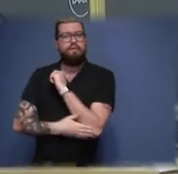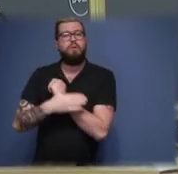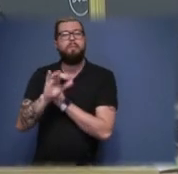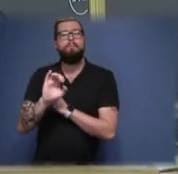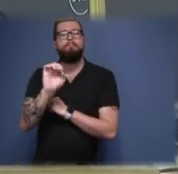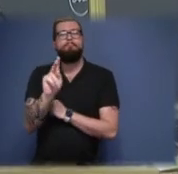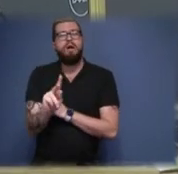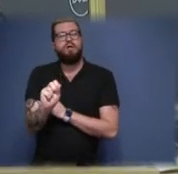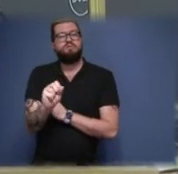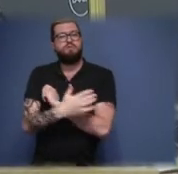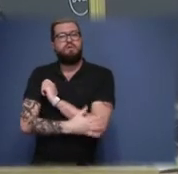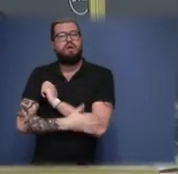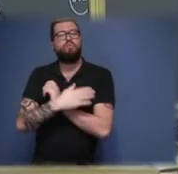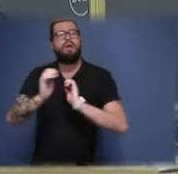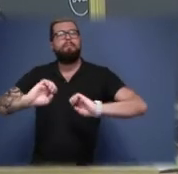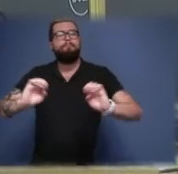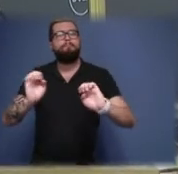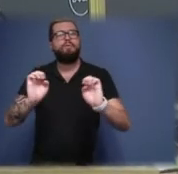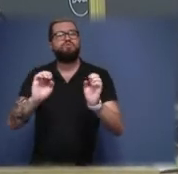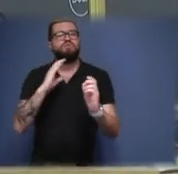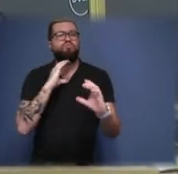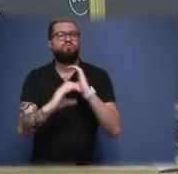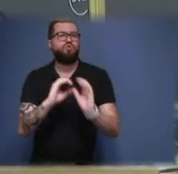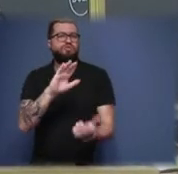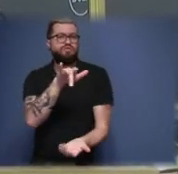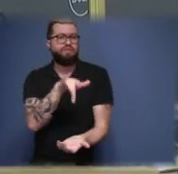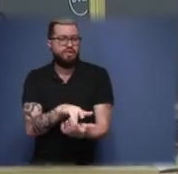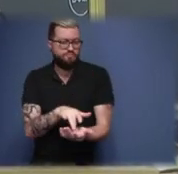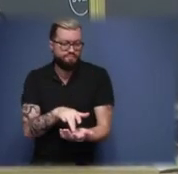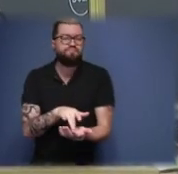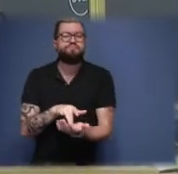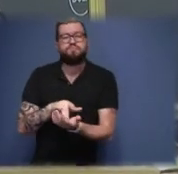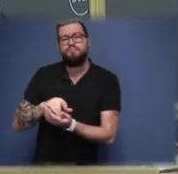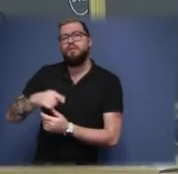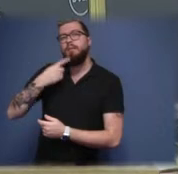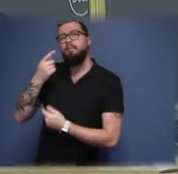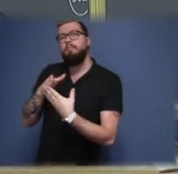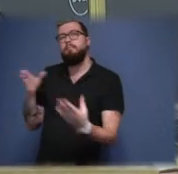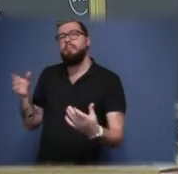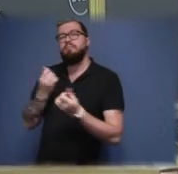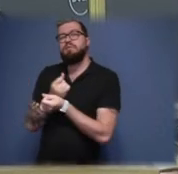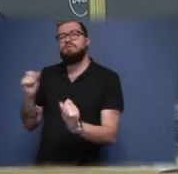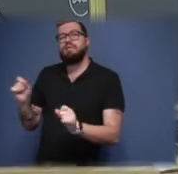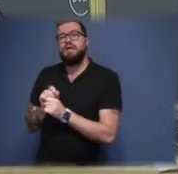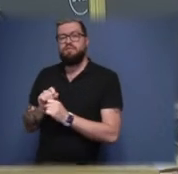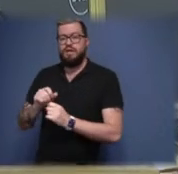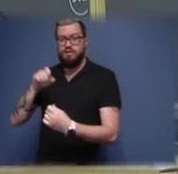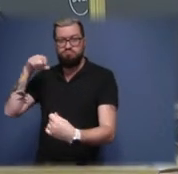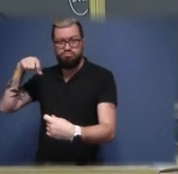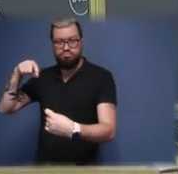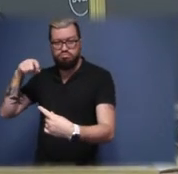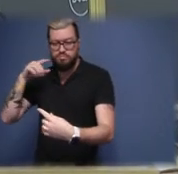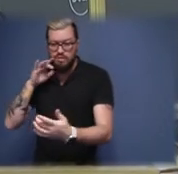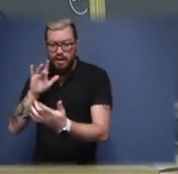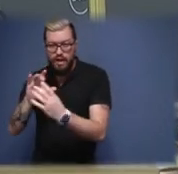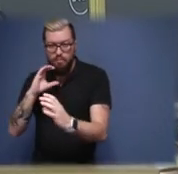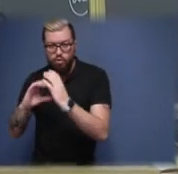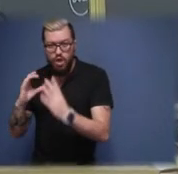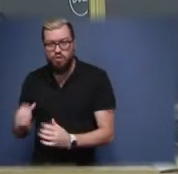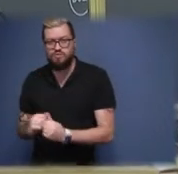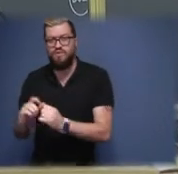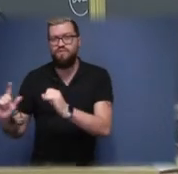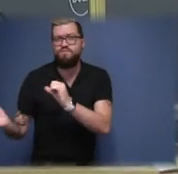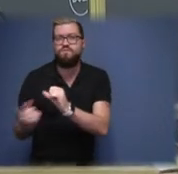Emergency Communication Center. Public safety telecommunicators are the first contact the public has